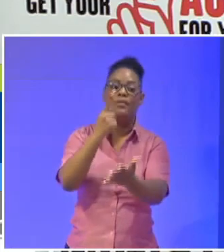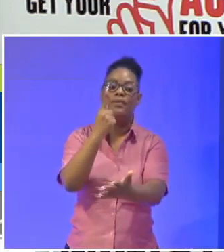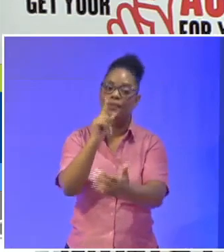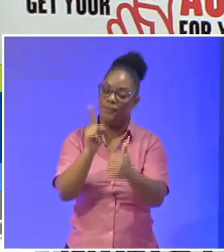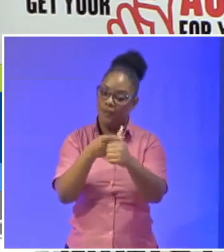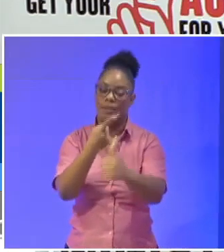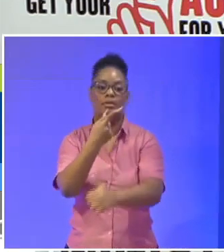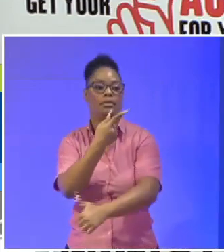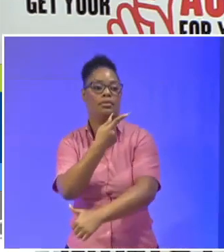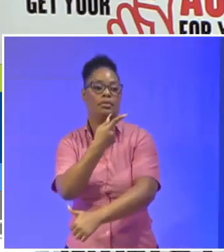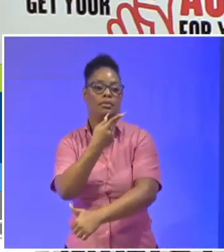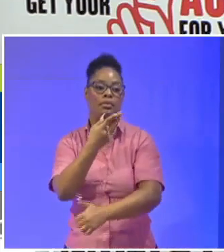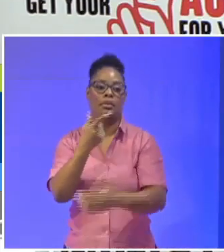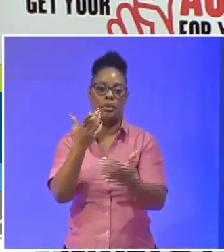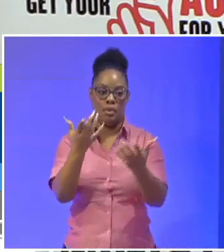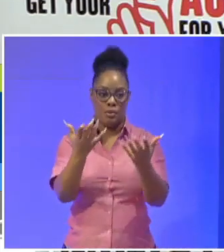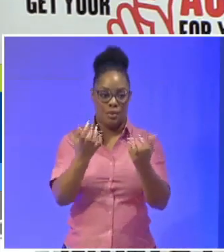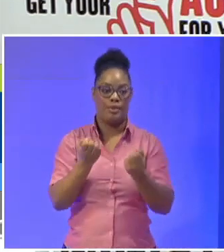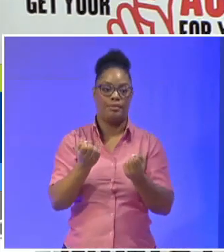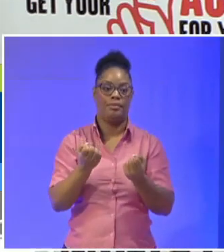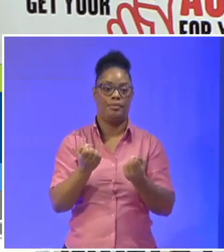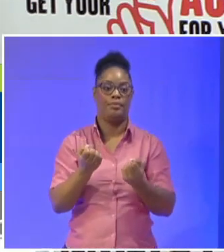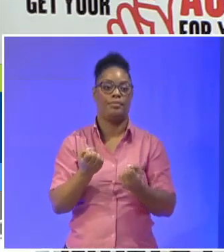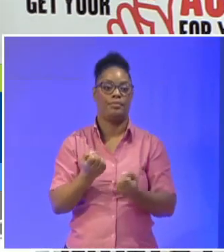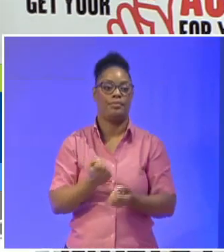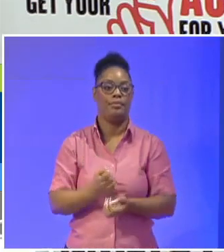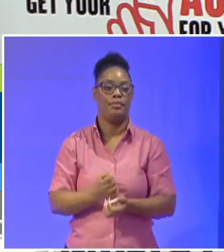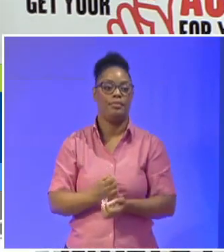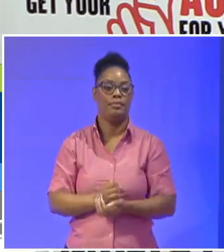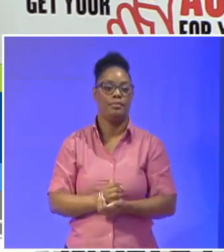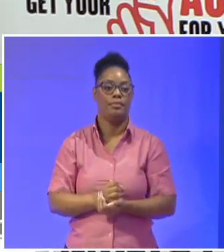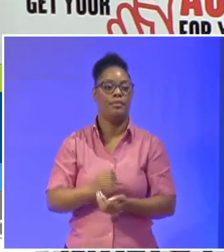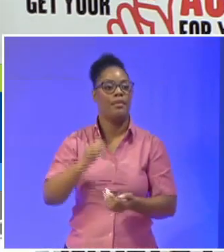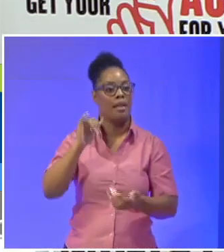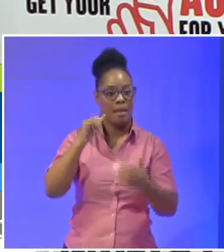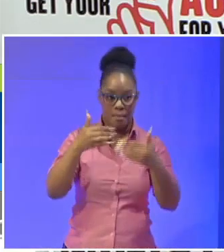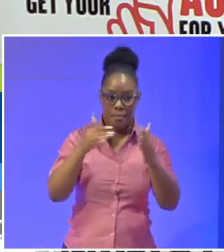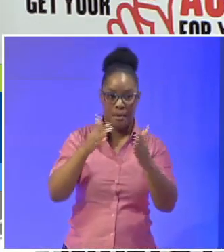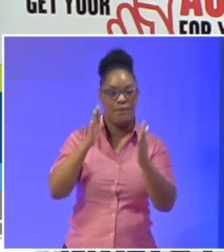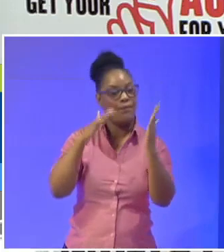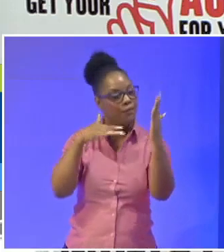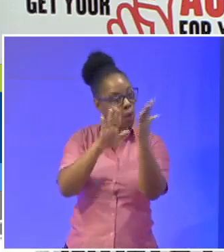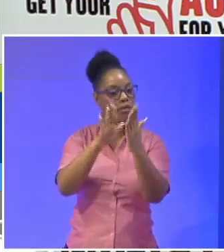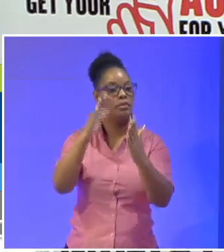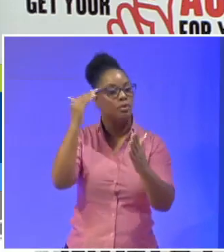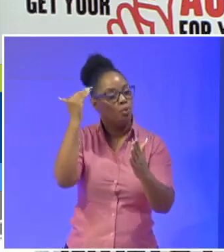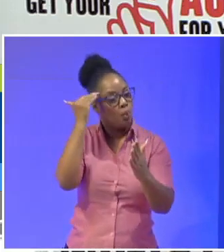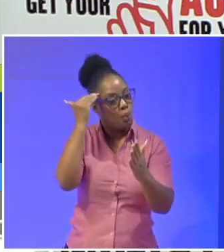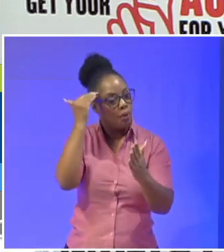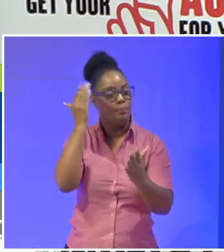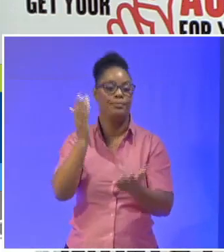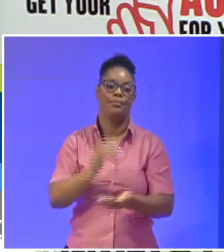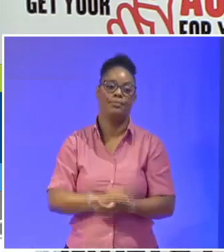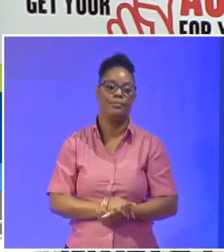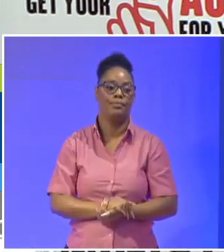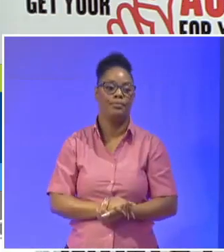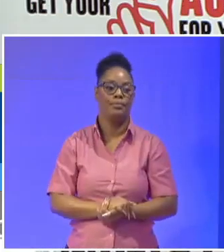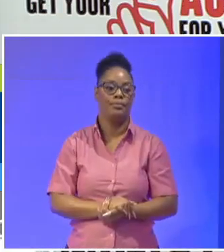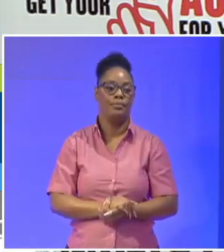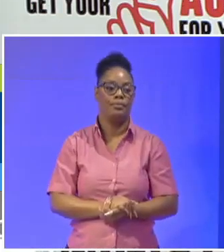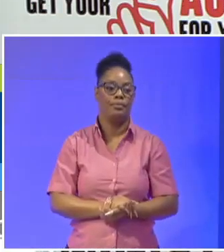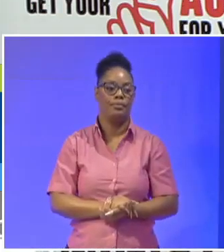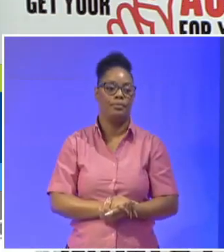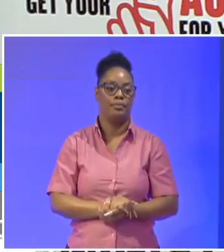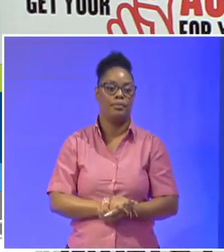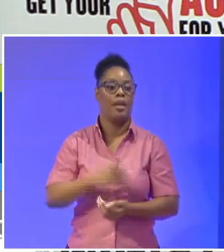an appeal to let the public know, as we have said publicly on several times, that our current stock of Pfizer